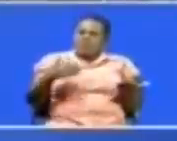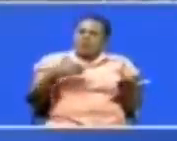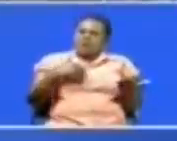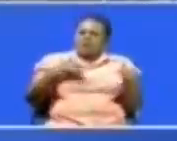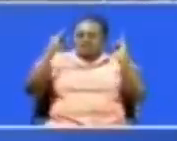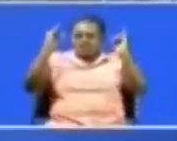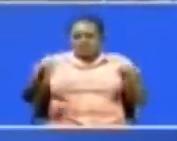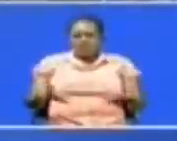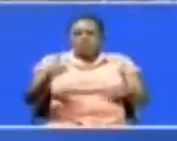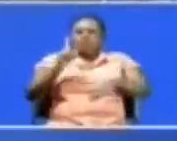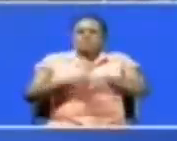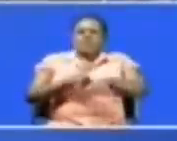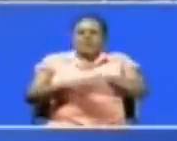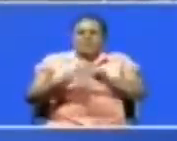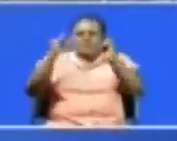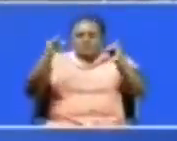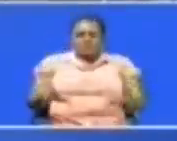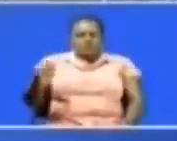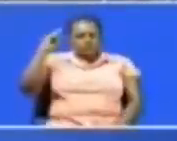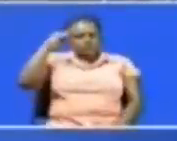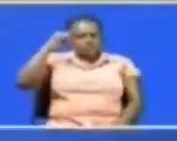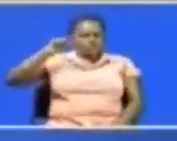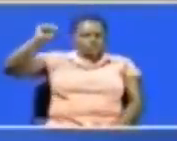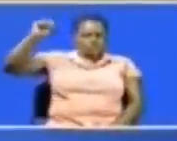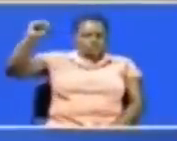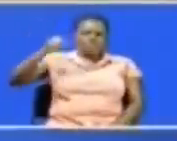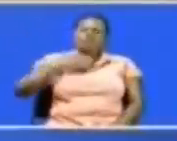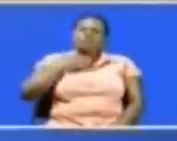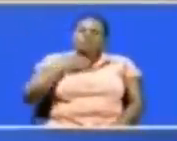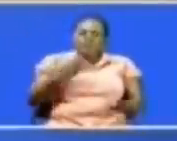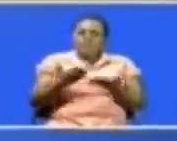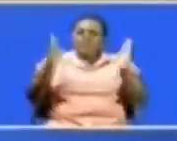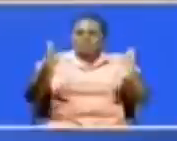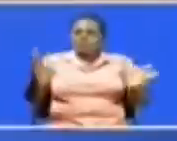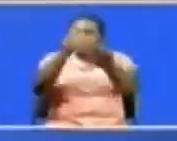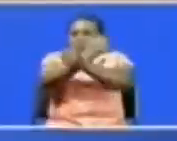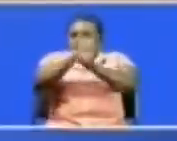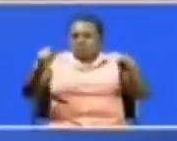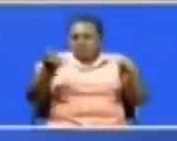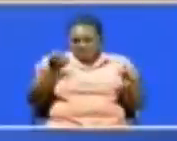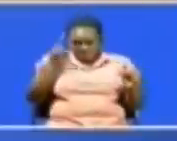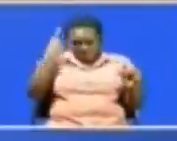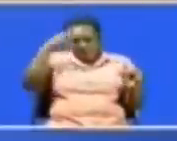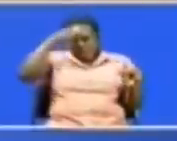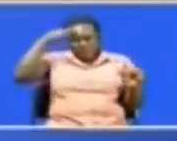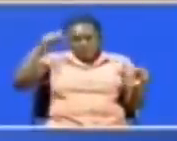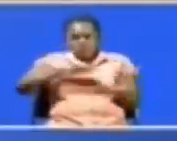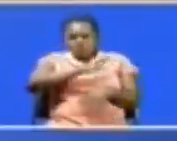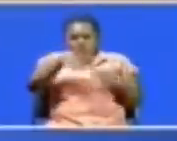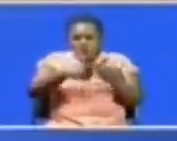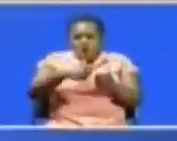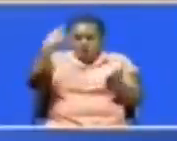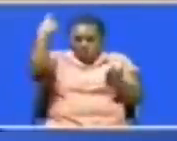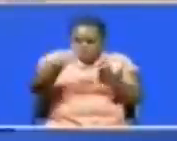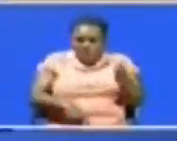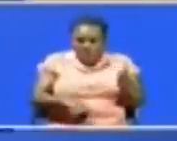new dispensation. We have a new thinking in terms of our politics. We would like that whoever it is that is president understands that because all of us pay taxes, we